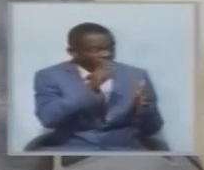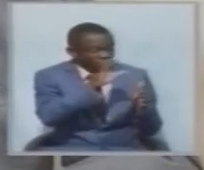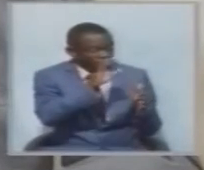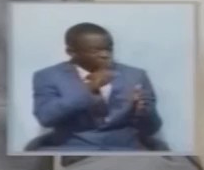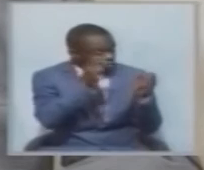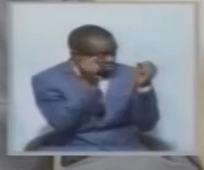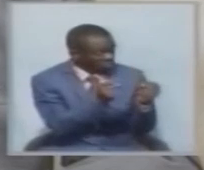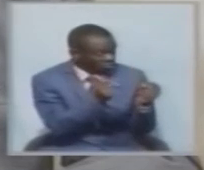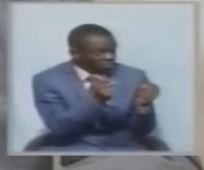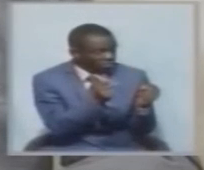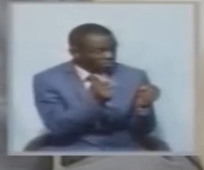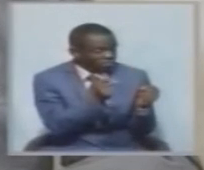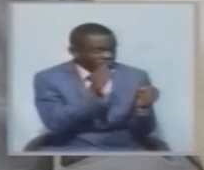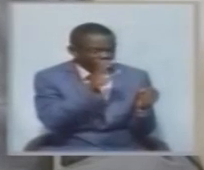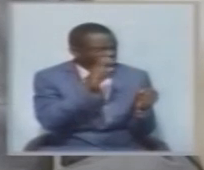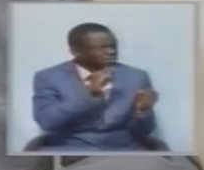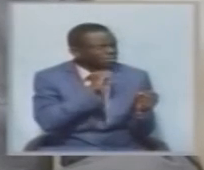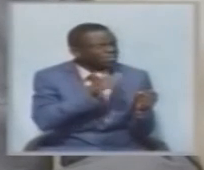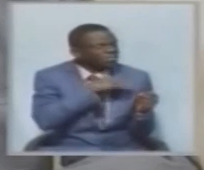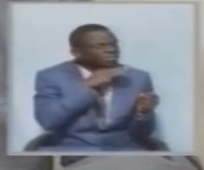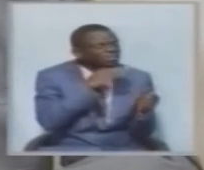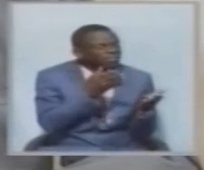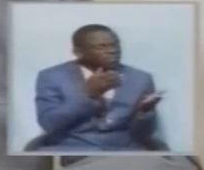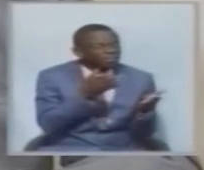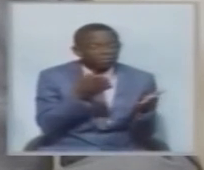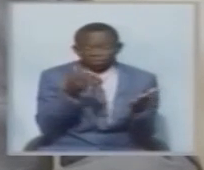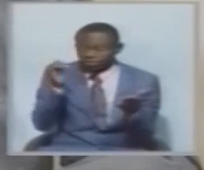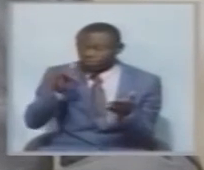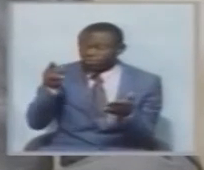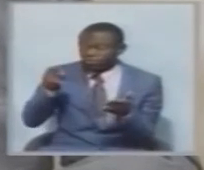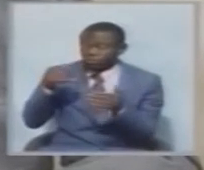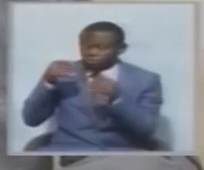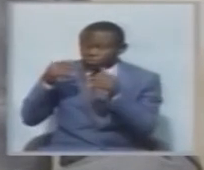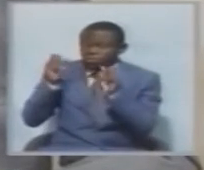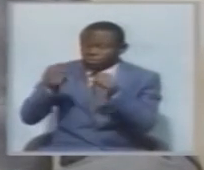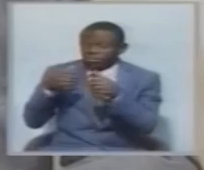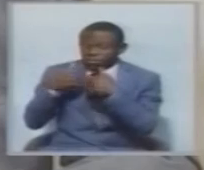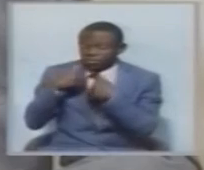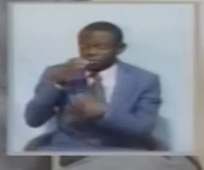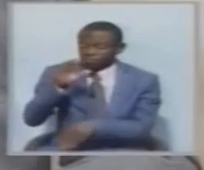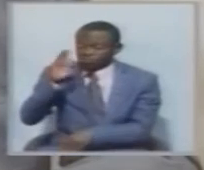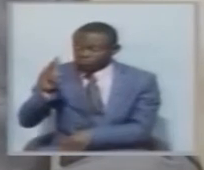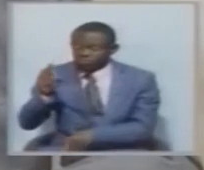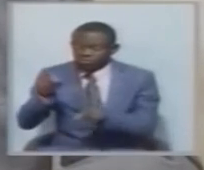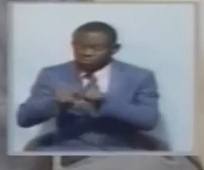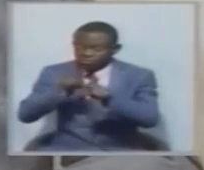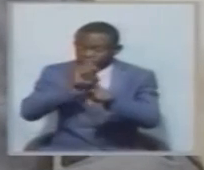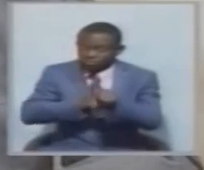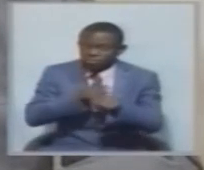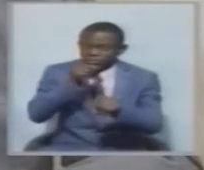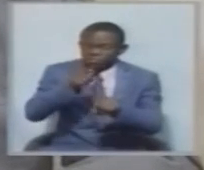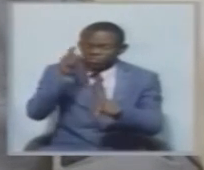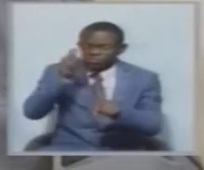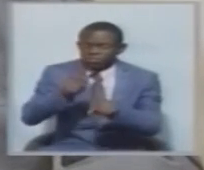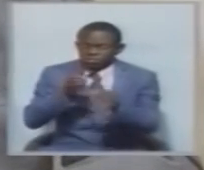good enough. Well, you can have a good CV, but then you should also have the ability to articulate yourself that you've got a vision for